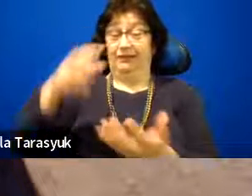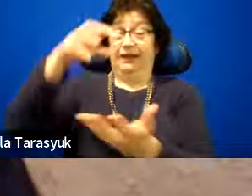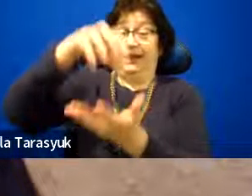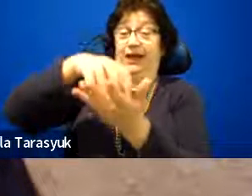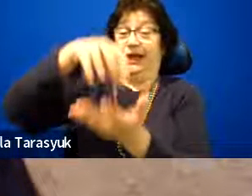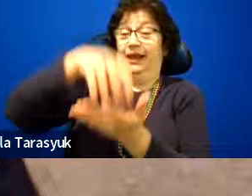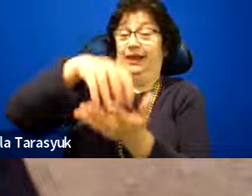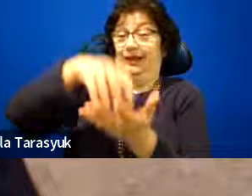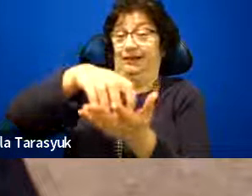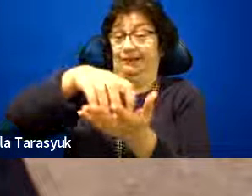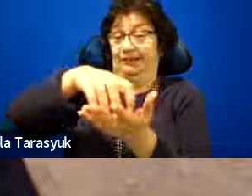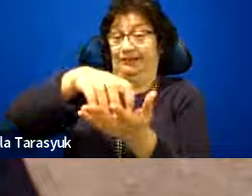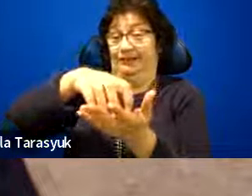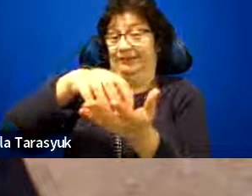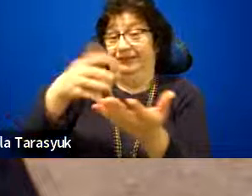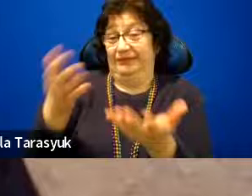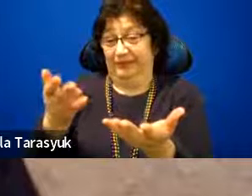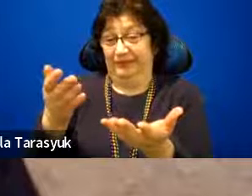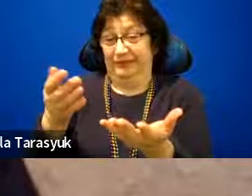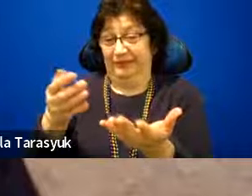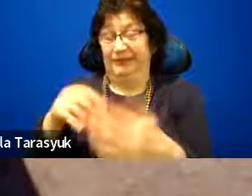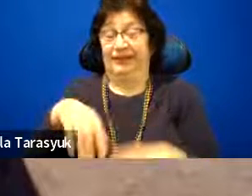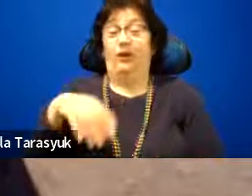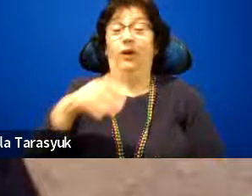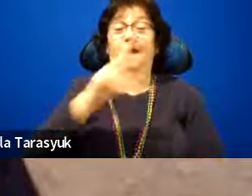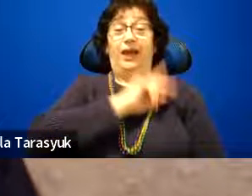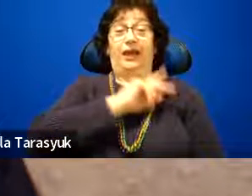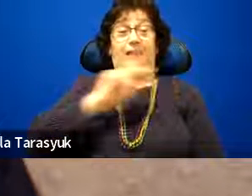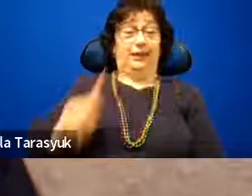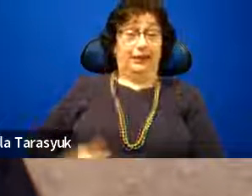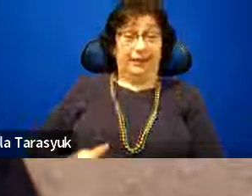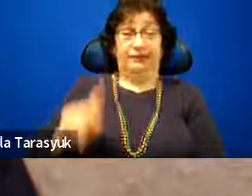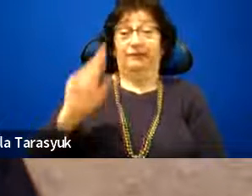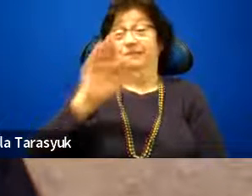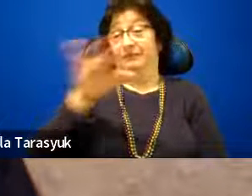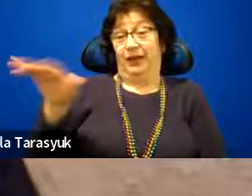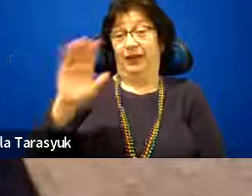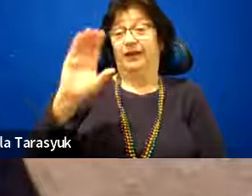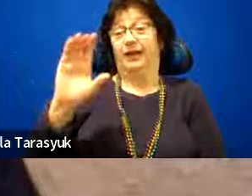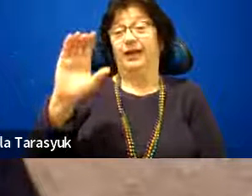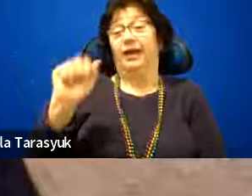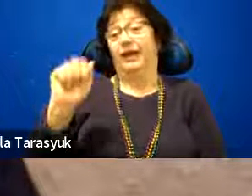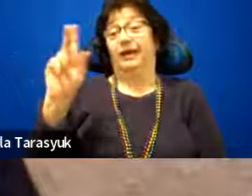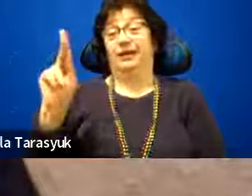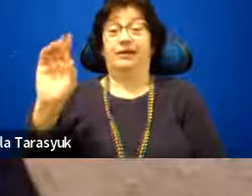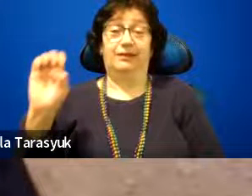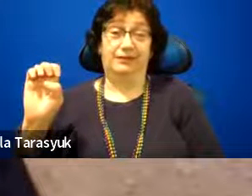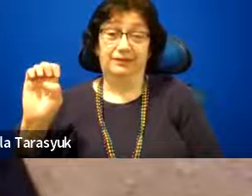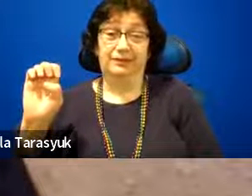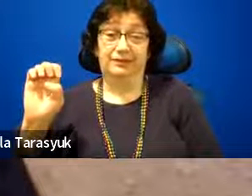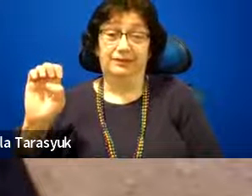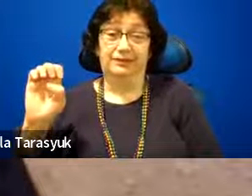King, or this way to do cake, either way. Or